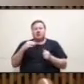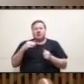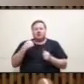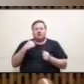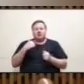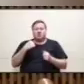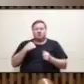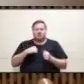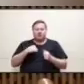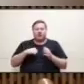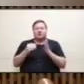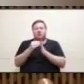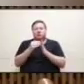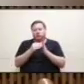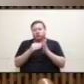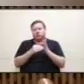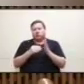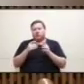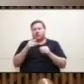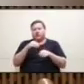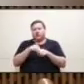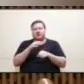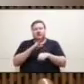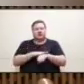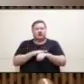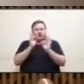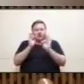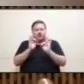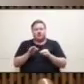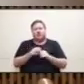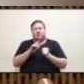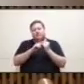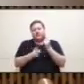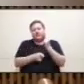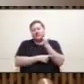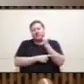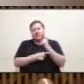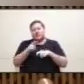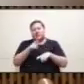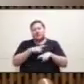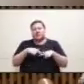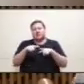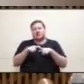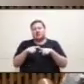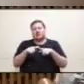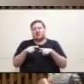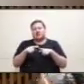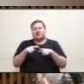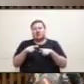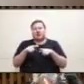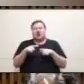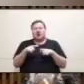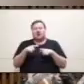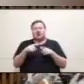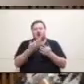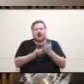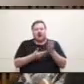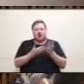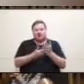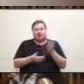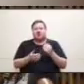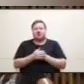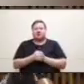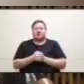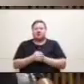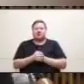executed in time. Then the last one, which relates to the land claims or the land question of Barulombo City. We are